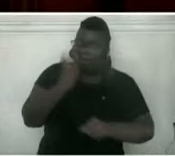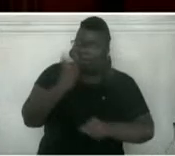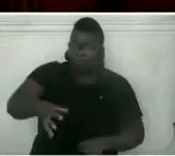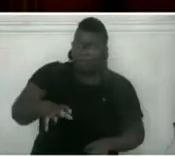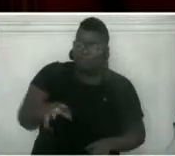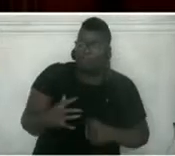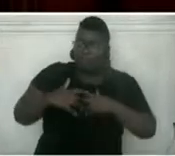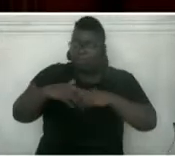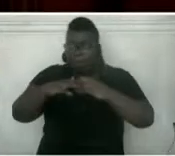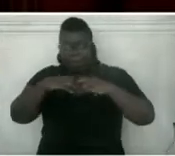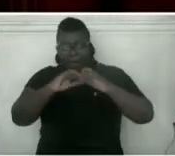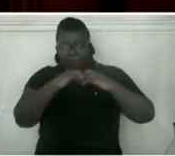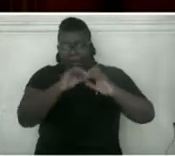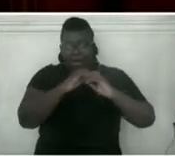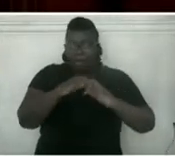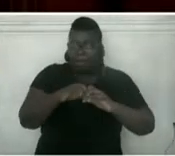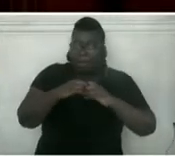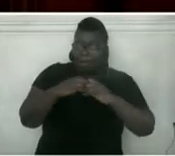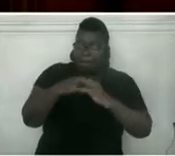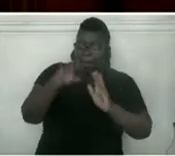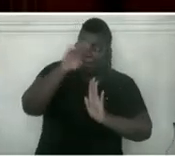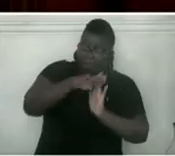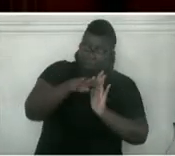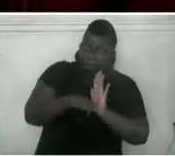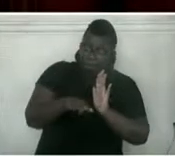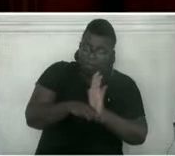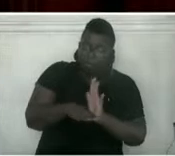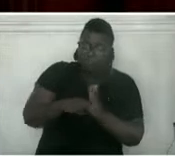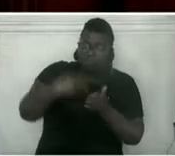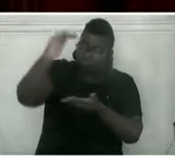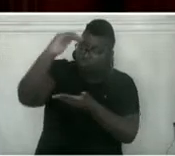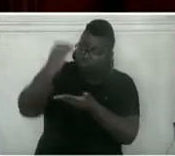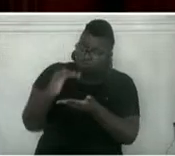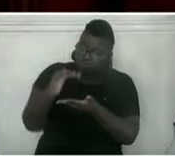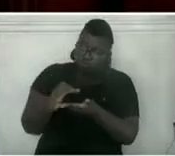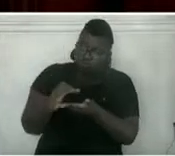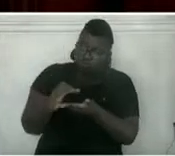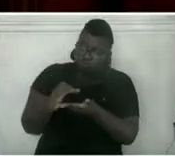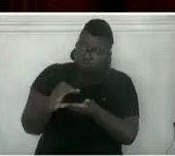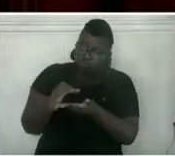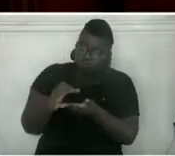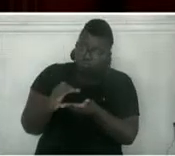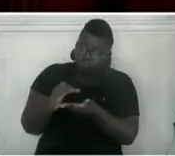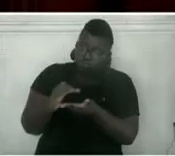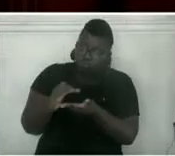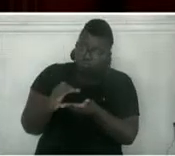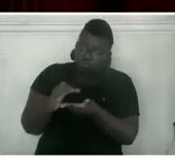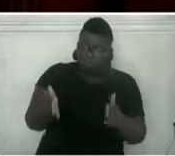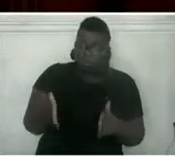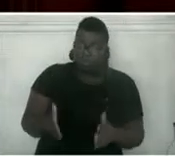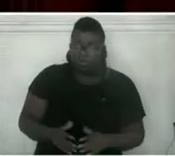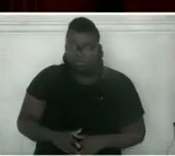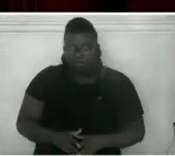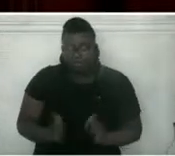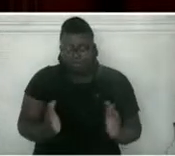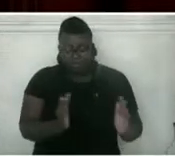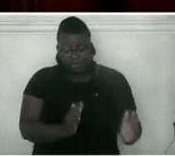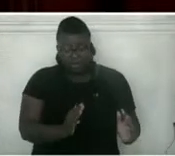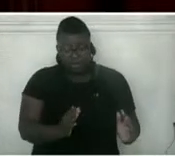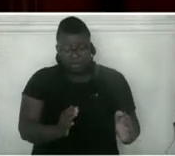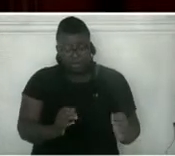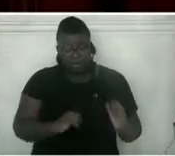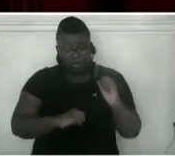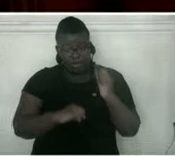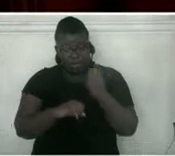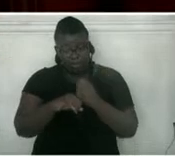programs and efforts to reduce road fatalities. With regard to public works and infrastructure